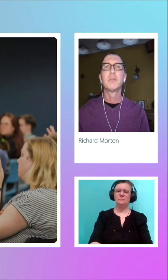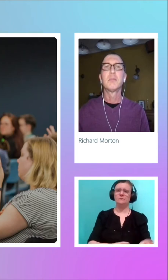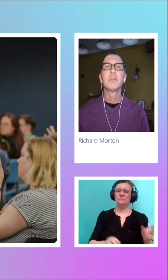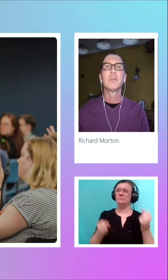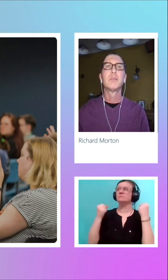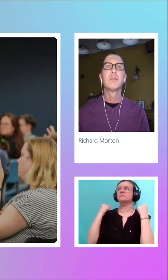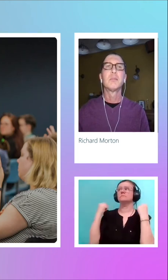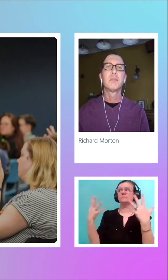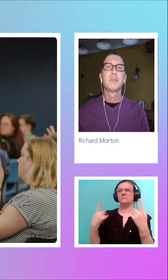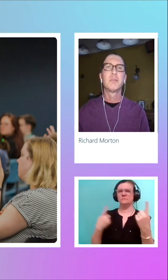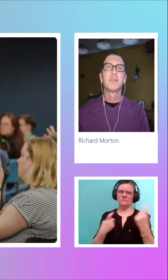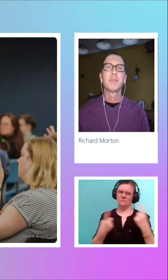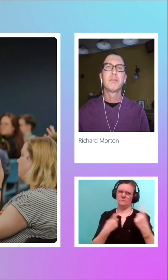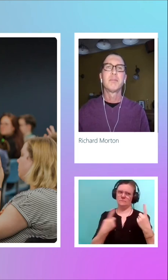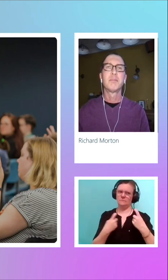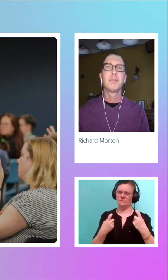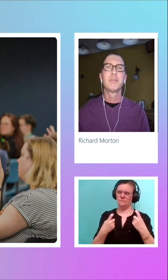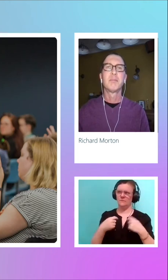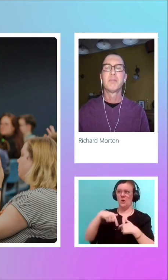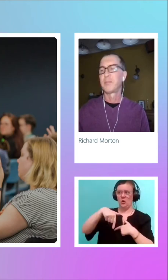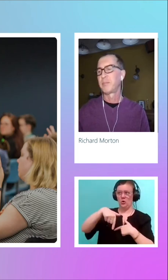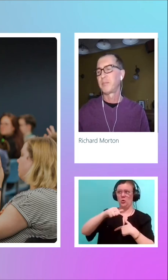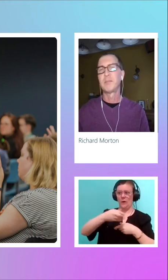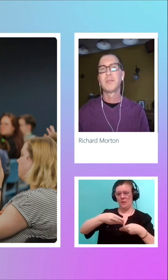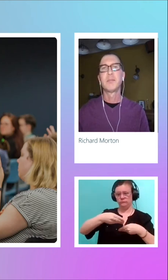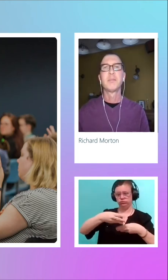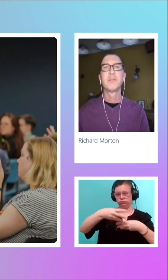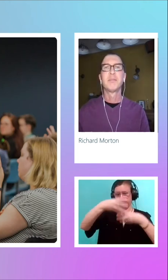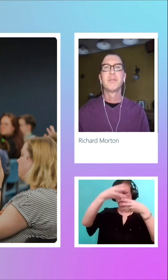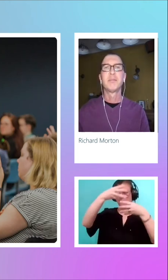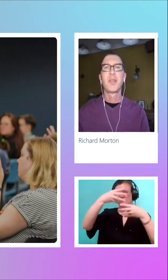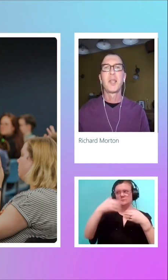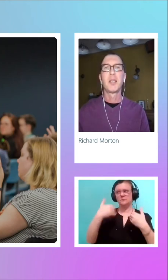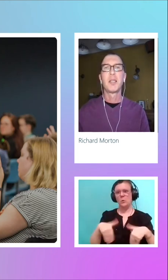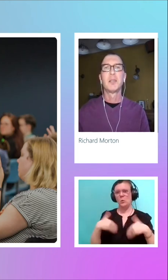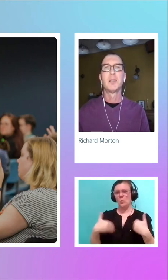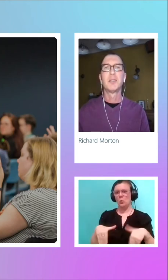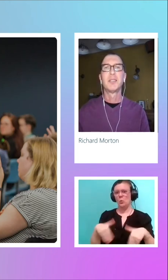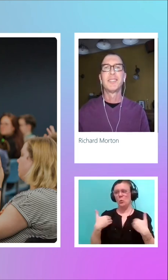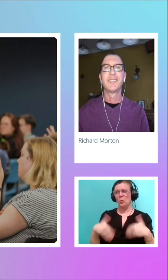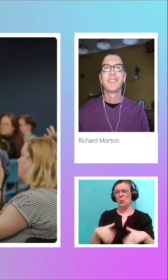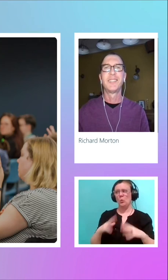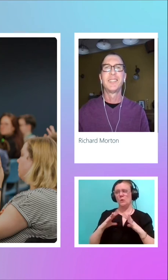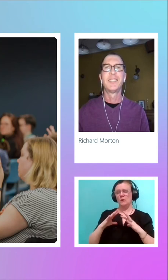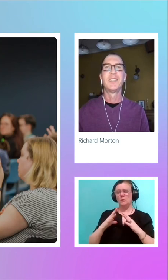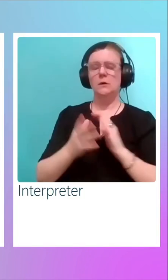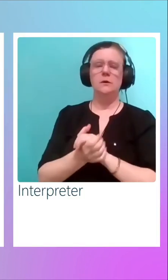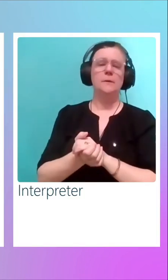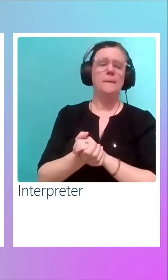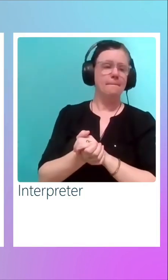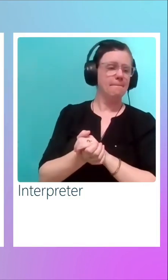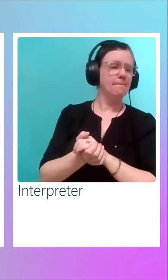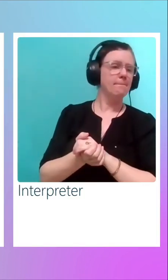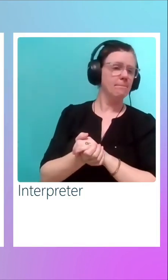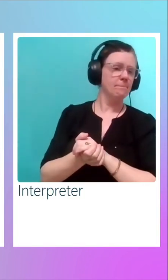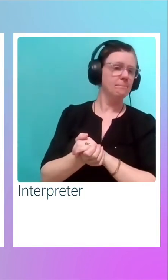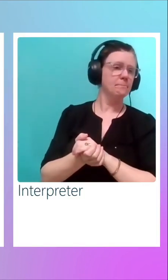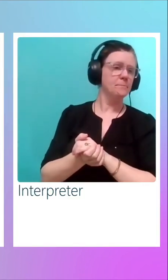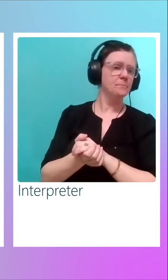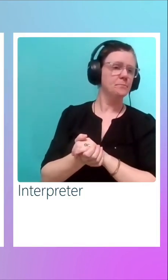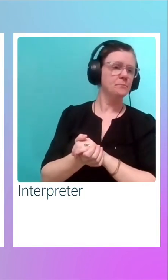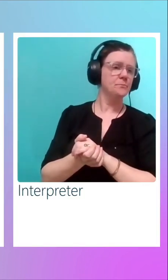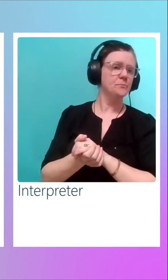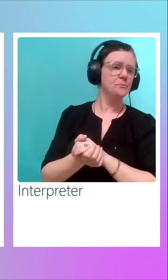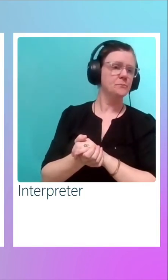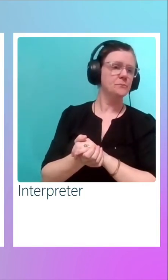of questions. The Q&A section has been lighting up like a Christmas tree. So we are going to start out with